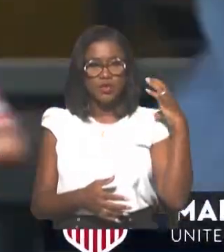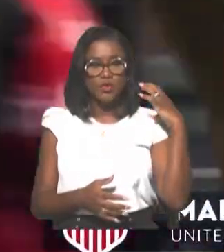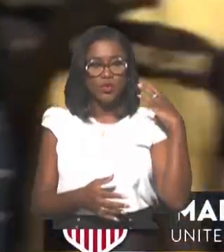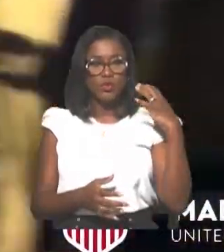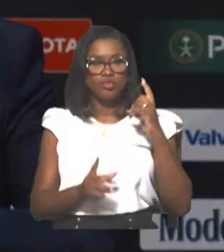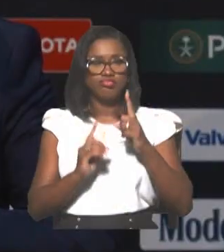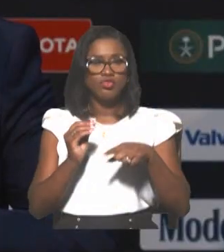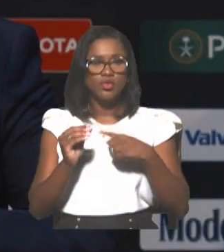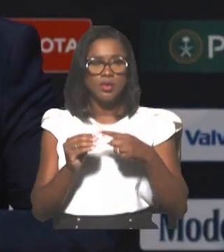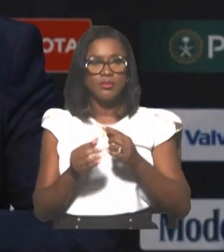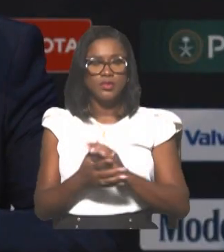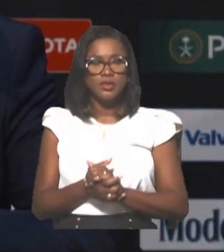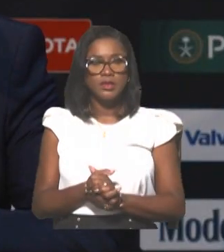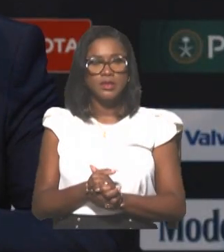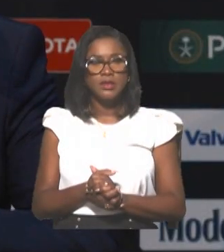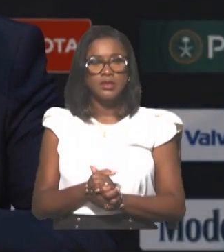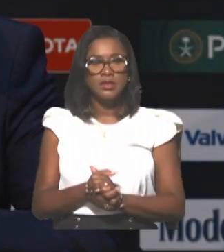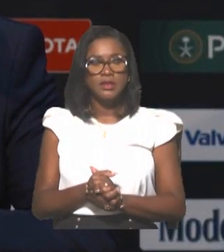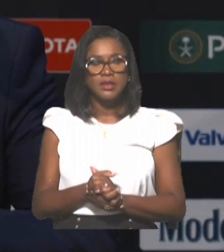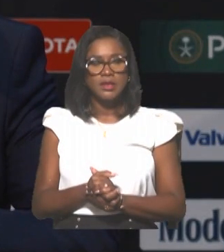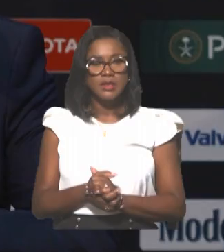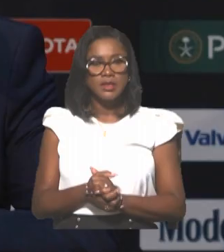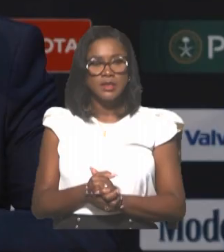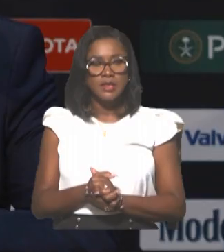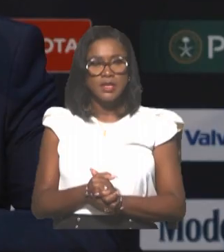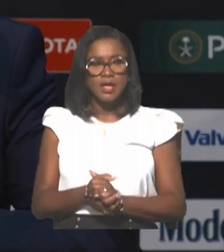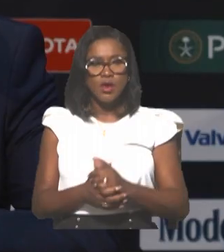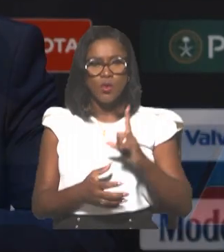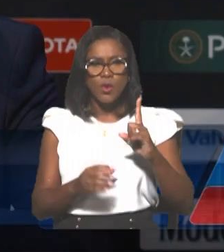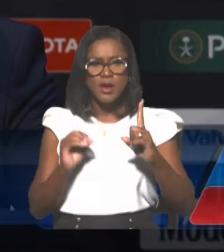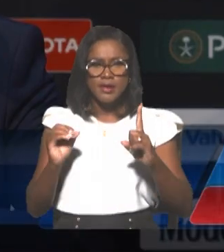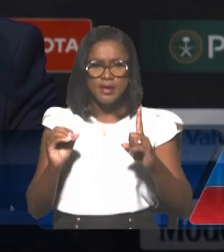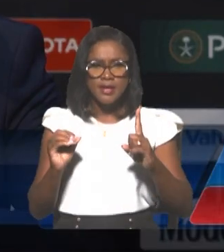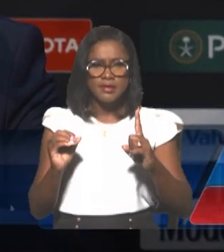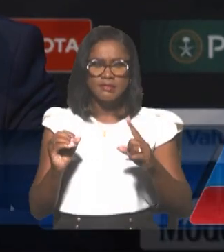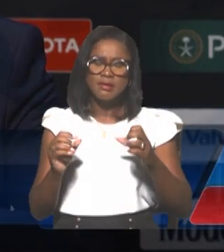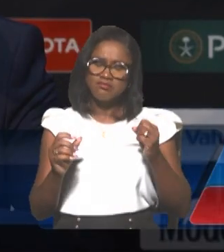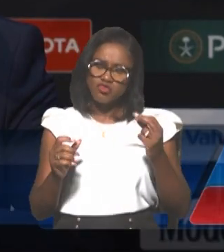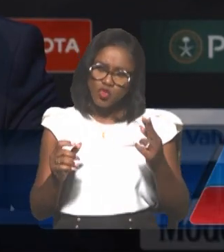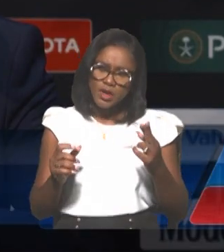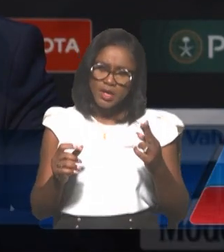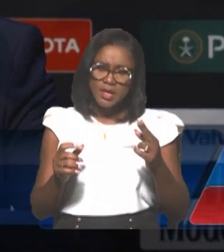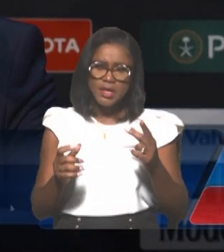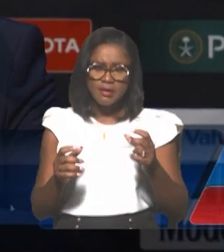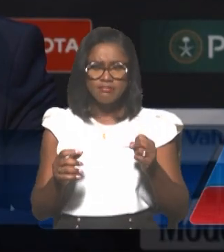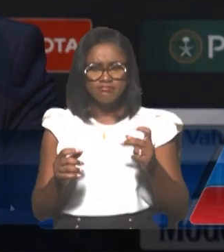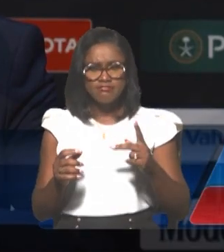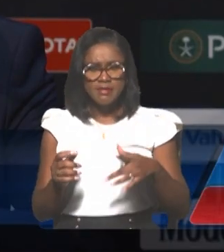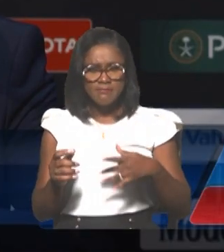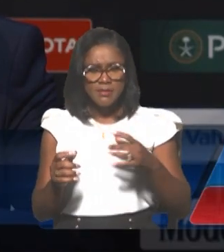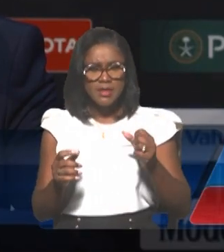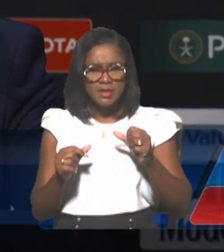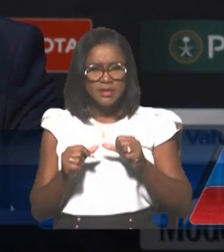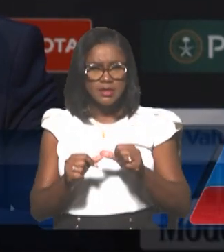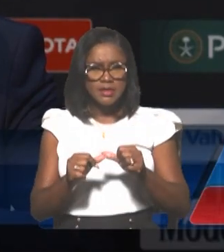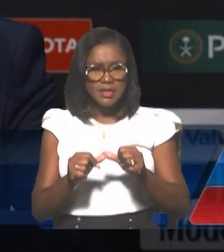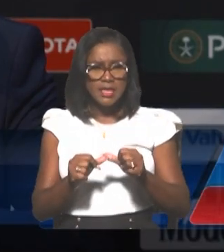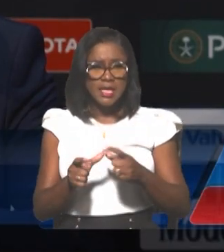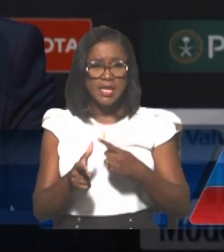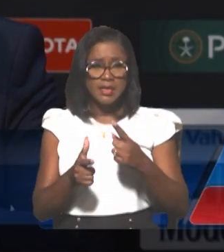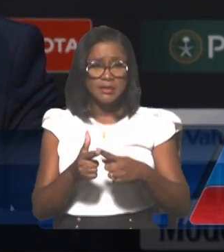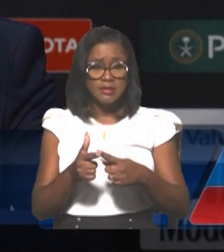the result. Those are 2 gifts, and so at 1-0 we felt that we would have been in the game. And of course, yeah, it snowballed